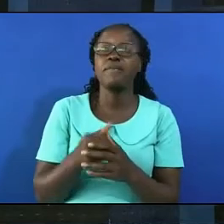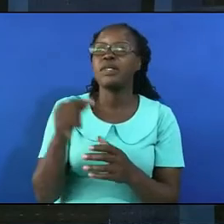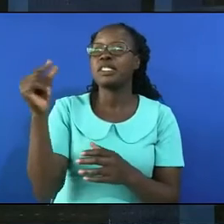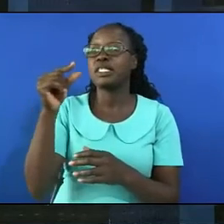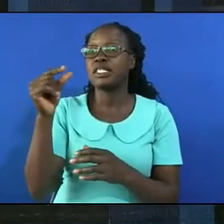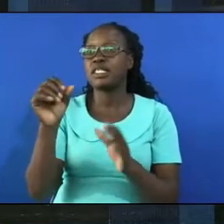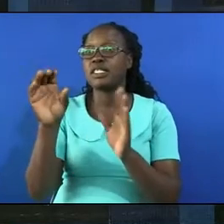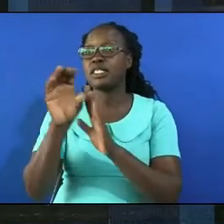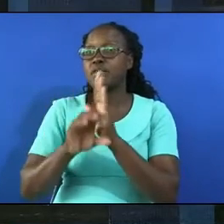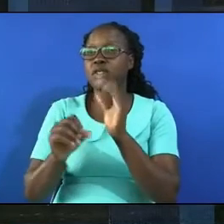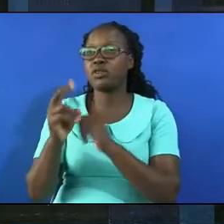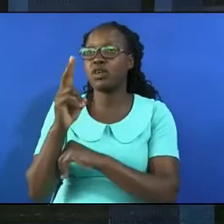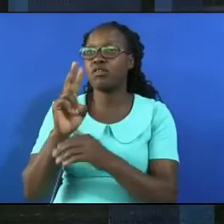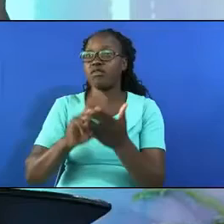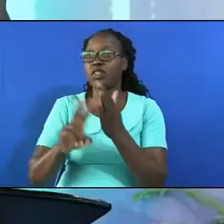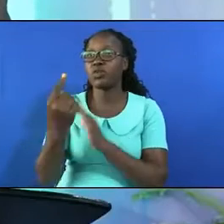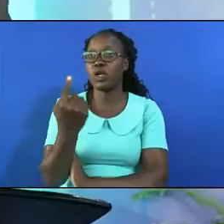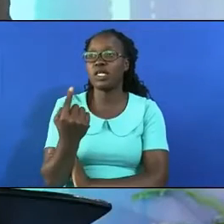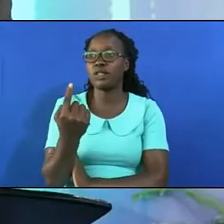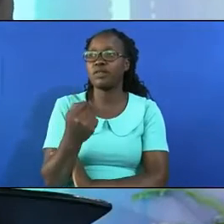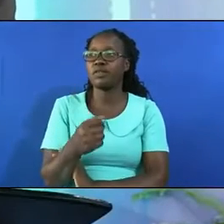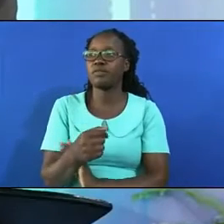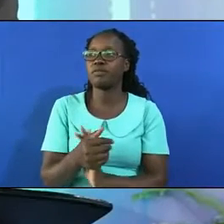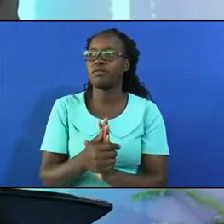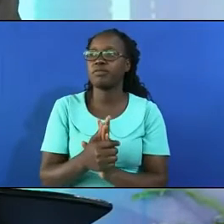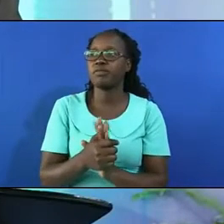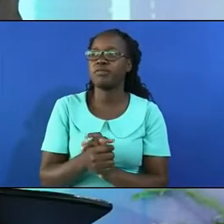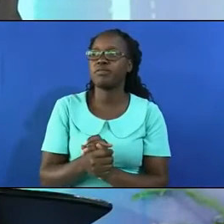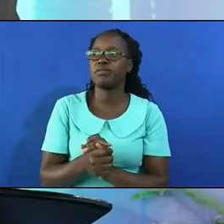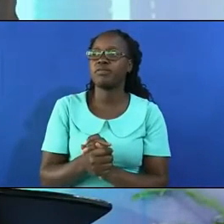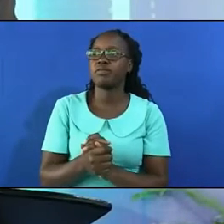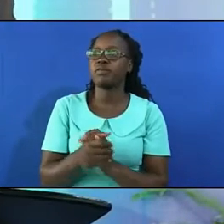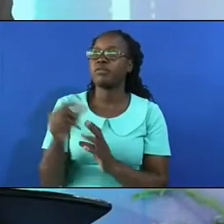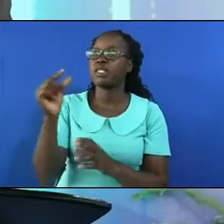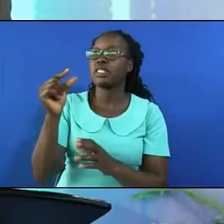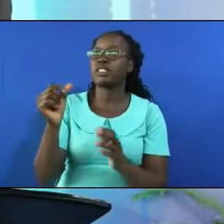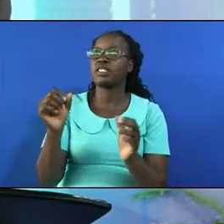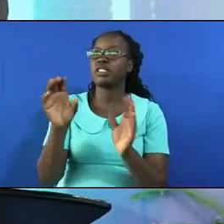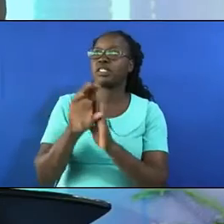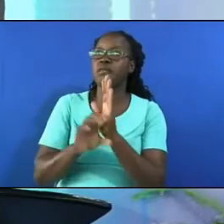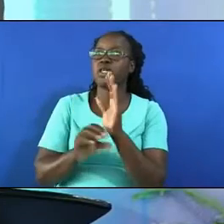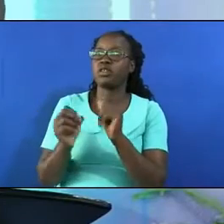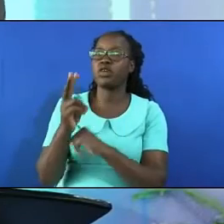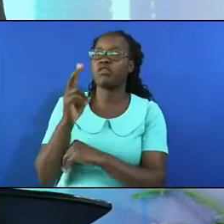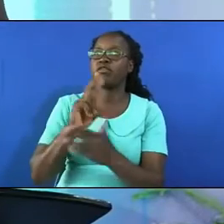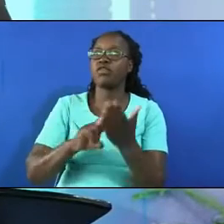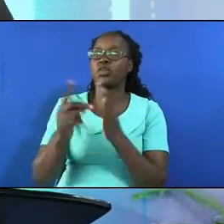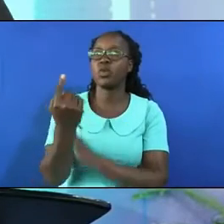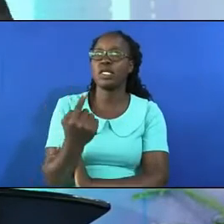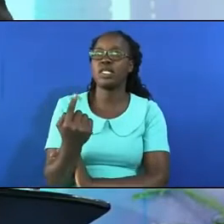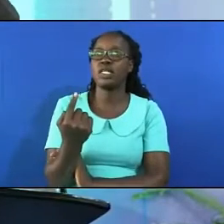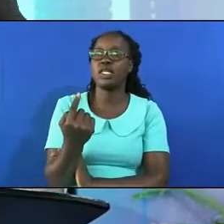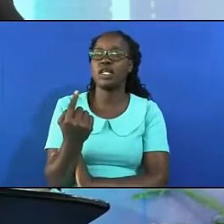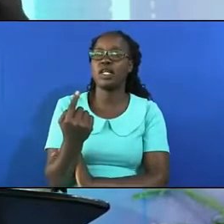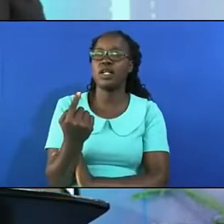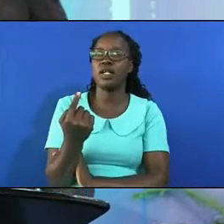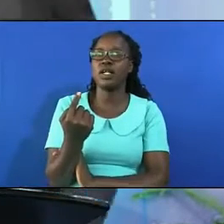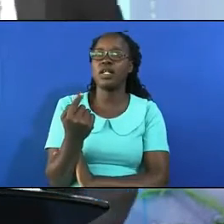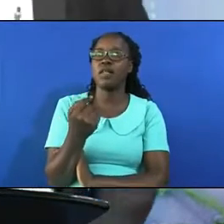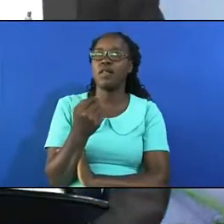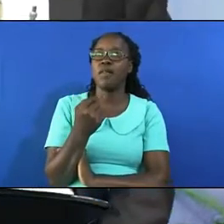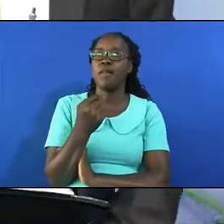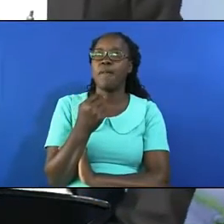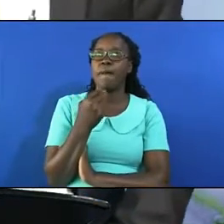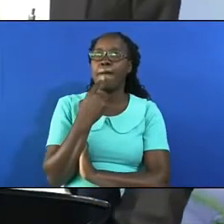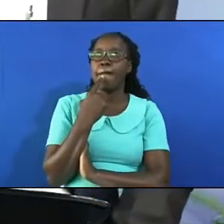Genesis chapter 12 verse 1. Genesis chapter 12 verse 1. Genesis chapter 12 verse 1. Genesis chapter